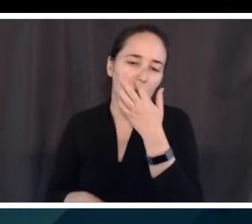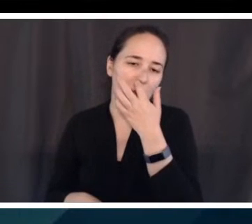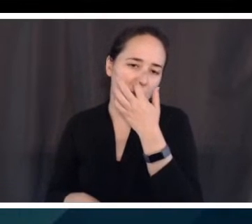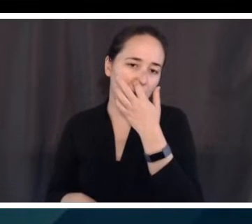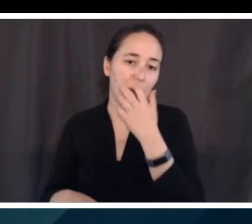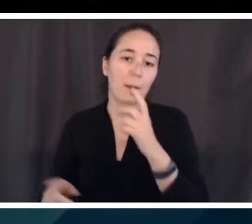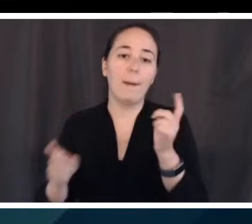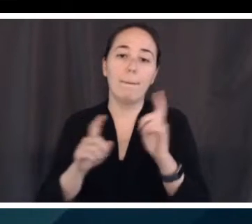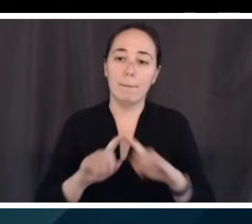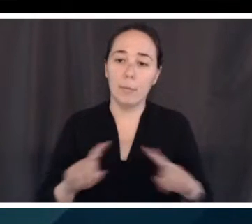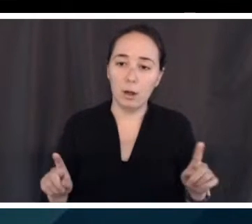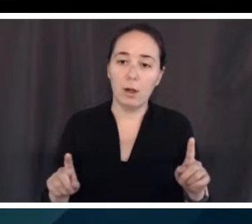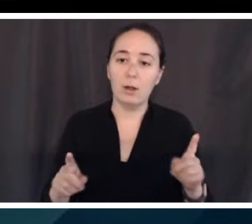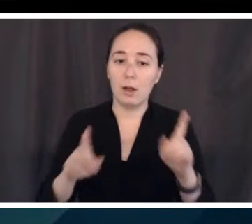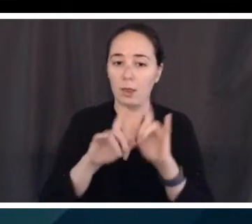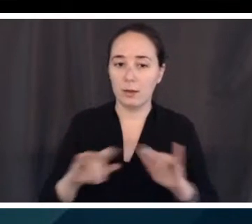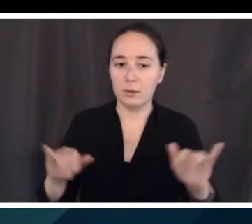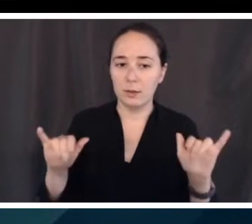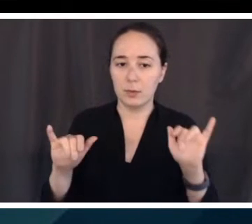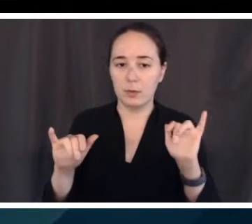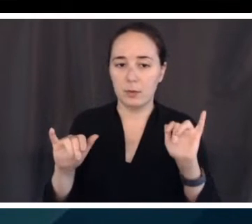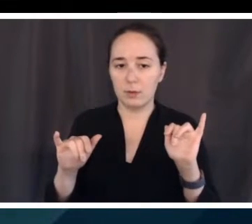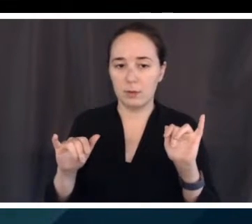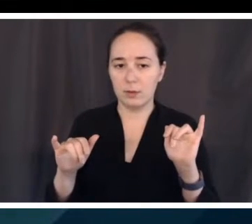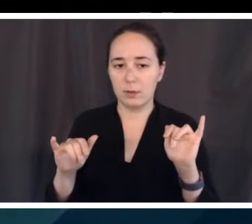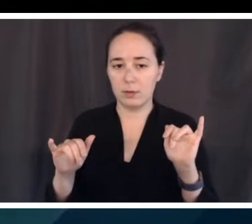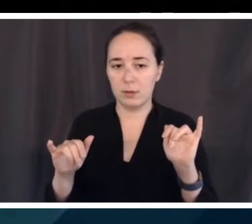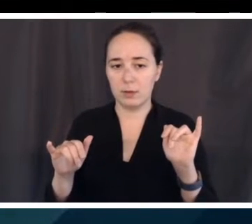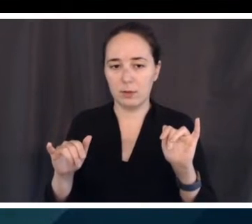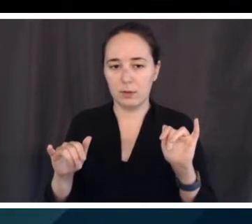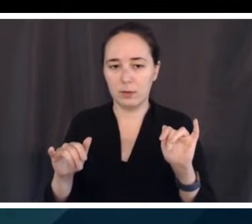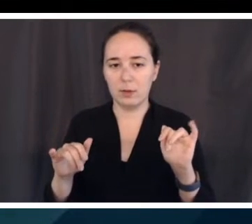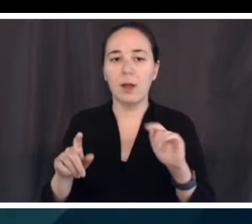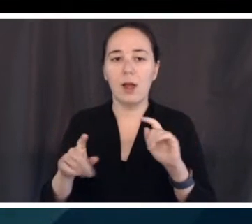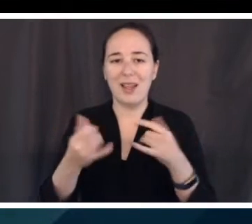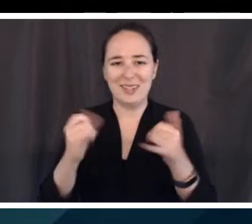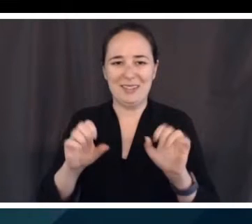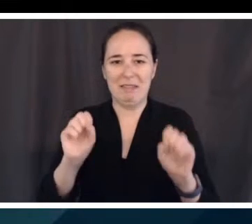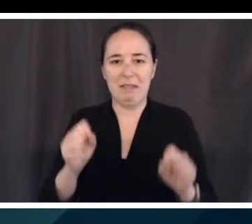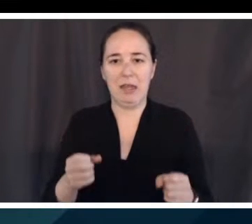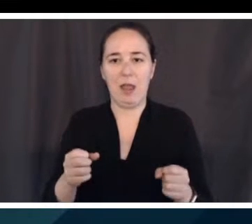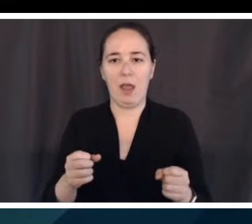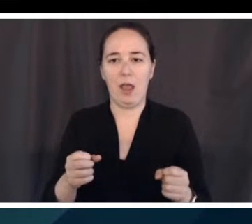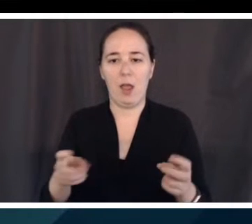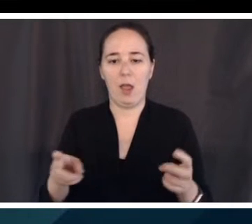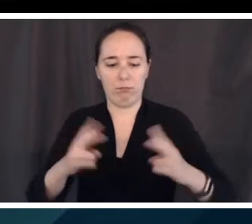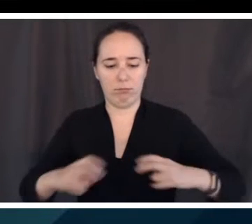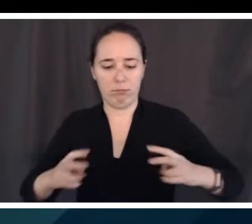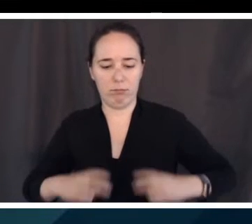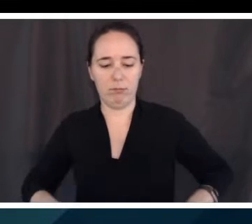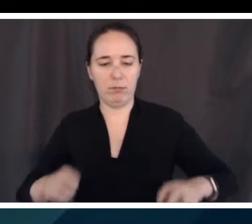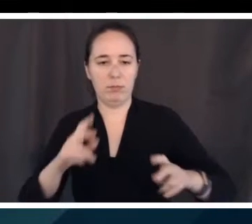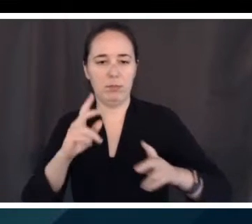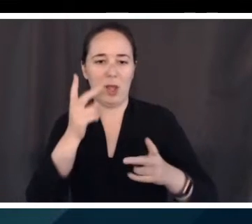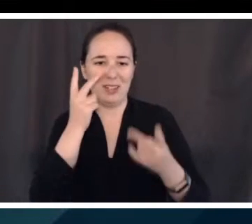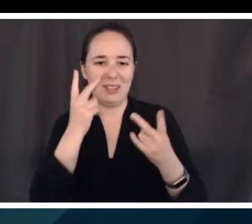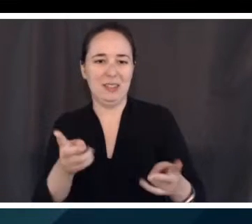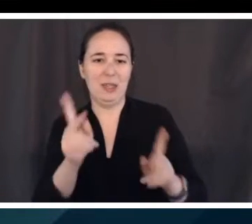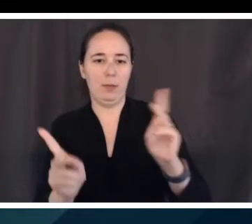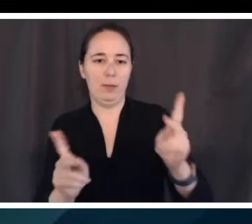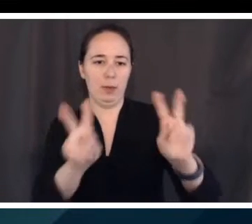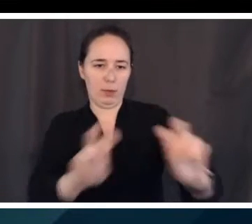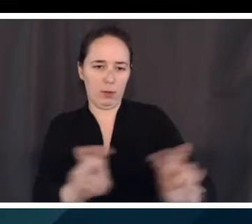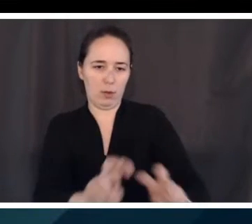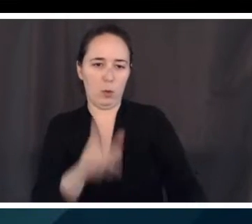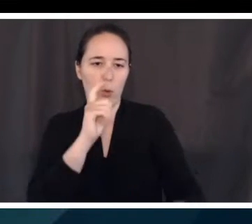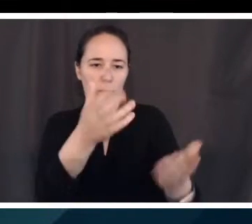yet how I can see people for who they are and care about them as strong as